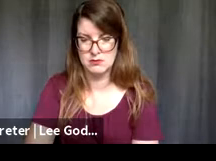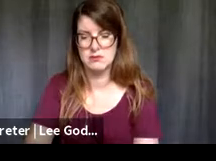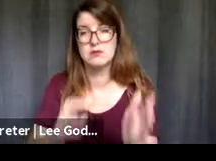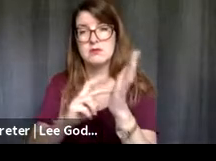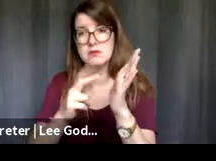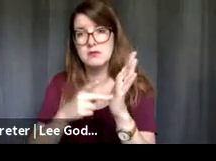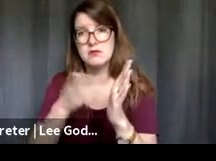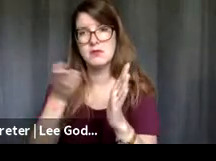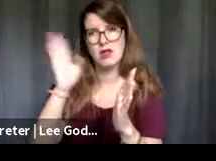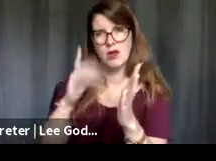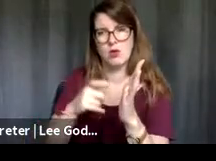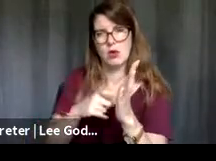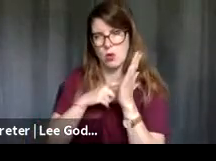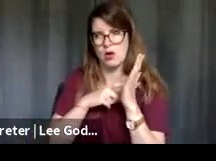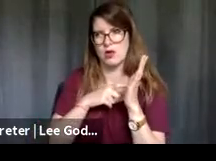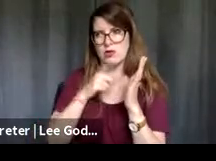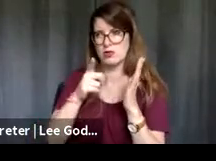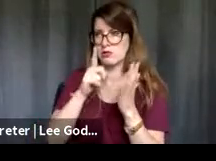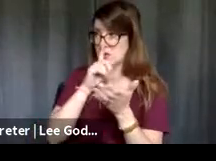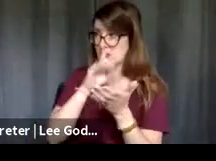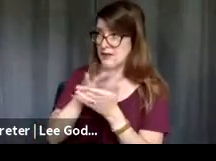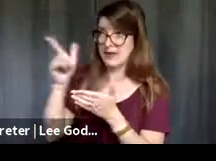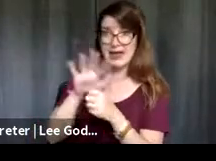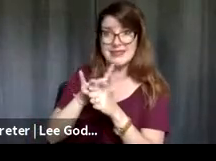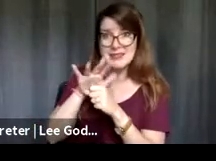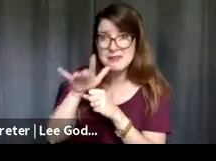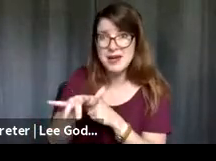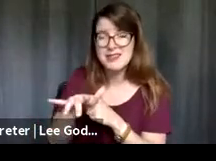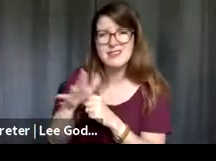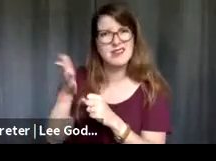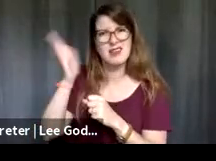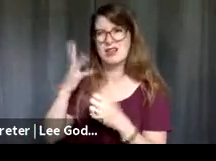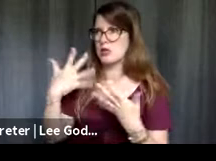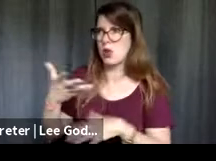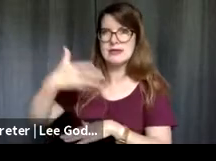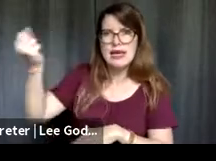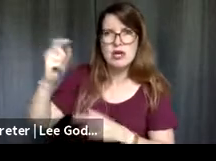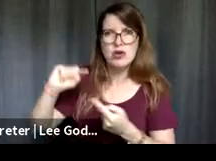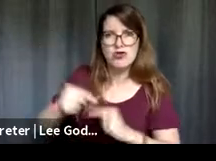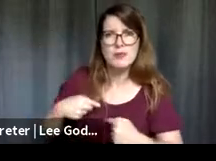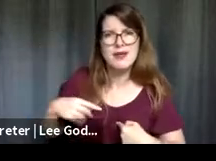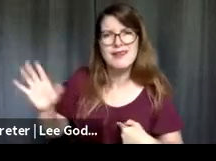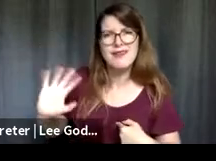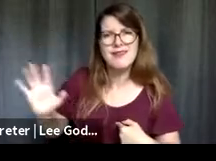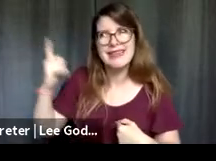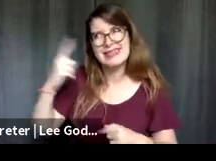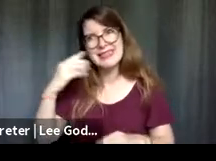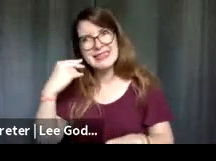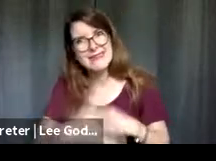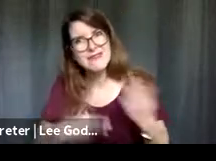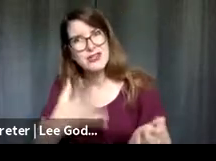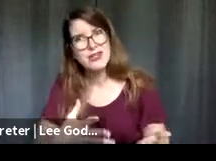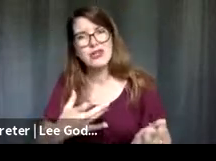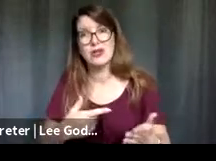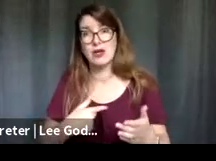God cares about me. He doesn't want to take from me or hurt me. God is a giver, and I can't outgive God. That's the